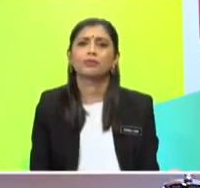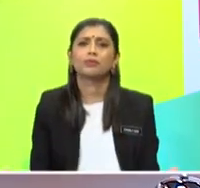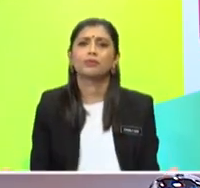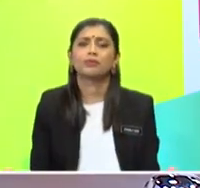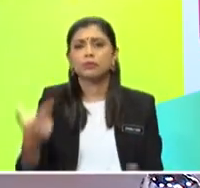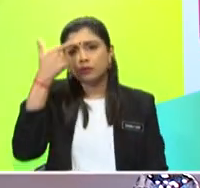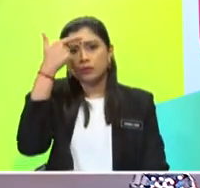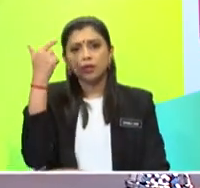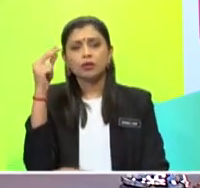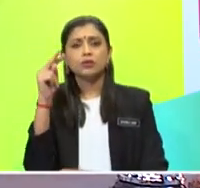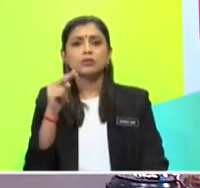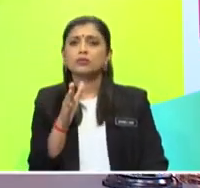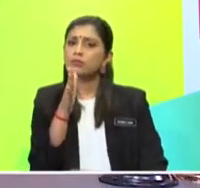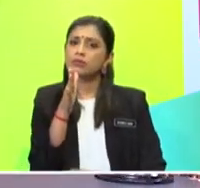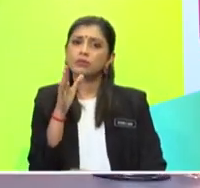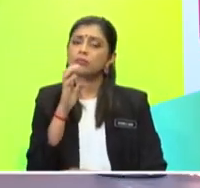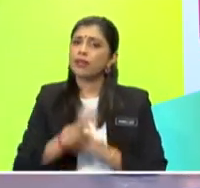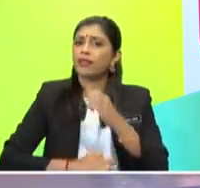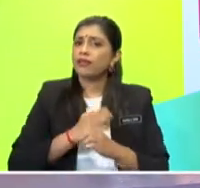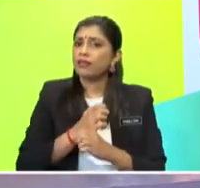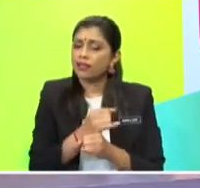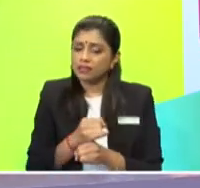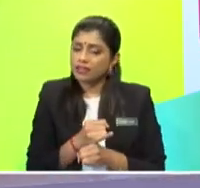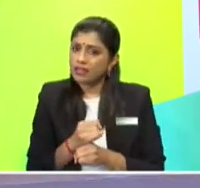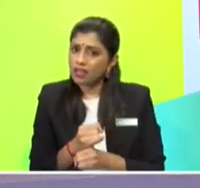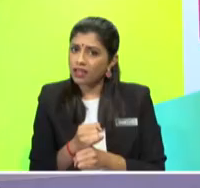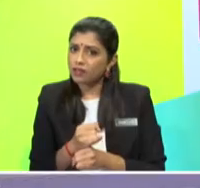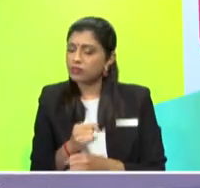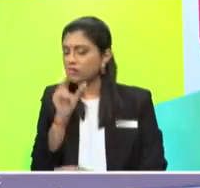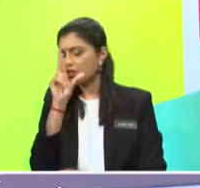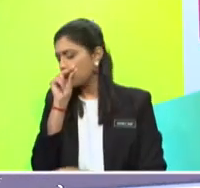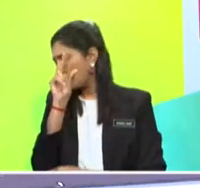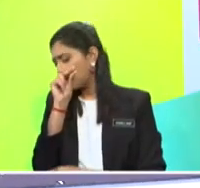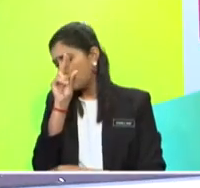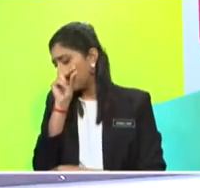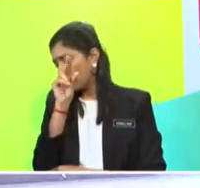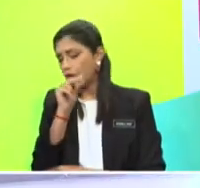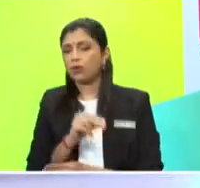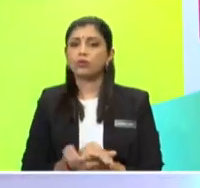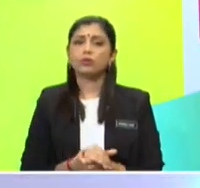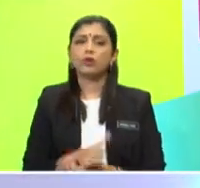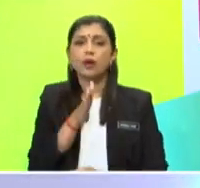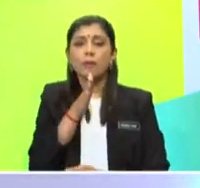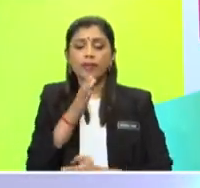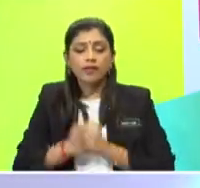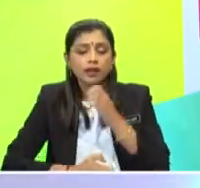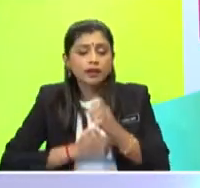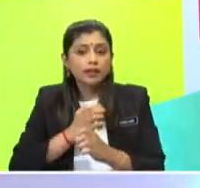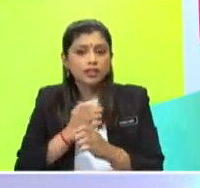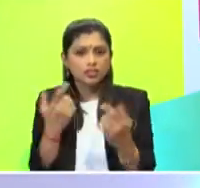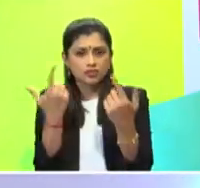Earth takes care of it? No, it's not just about that. Mother Earth is fighting